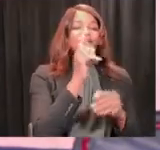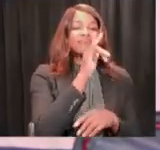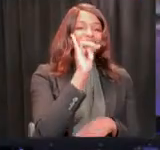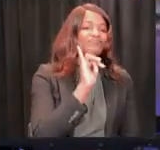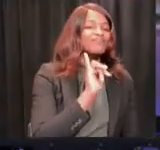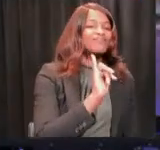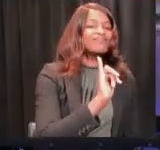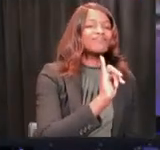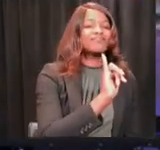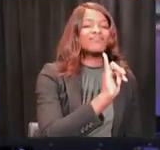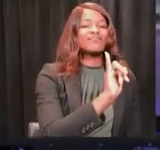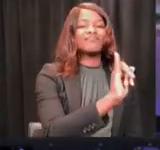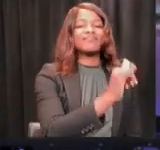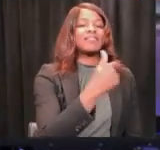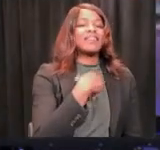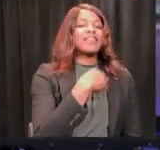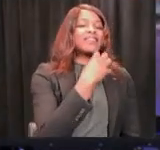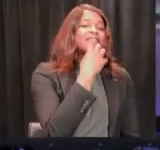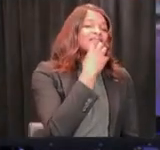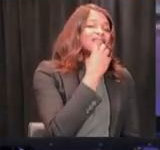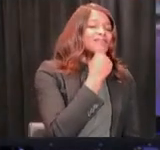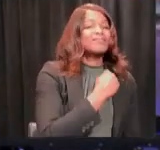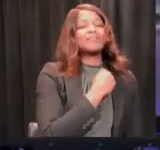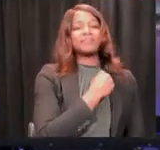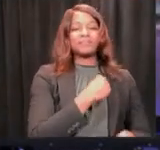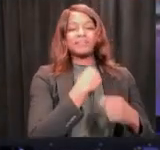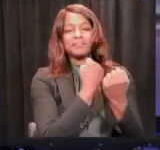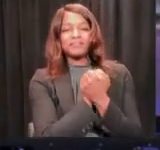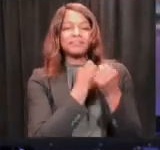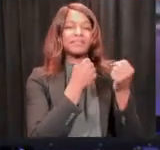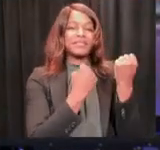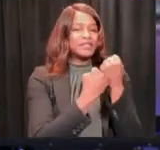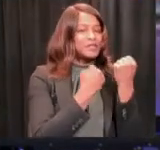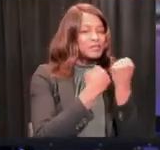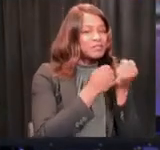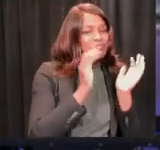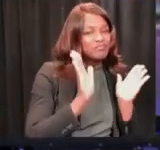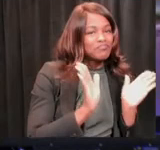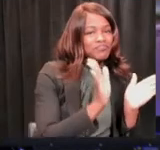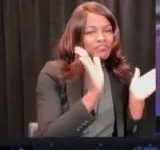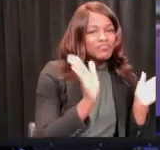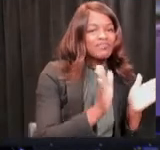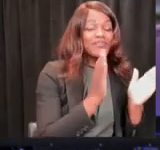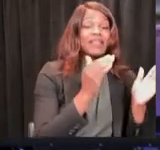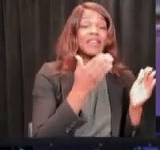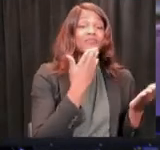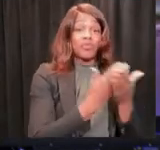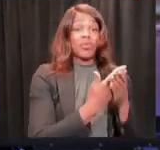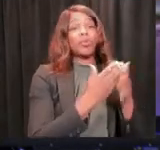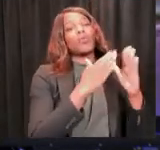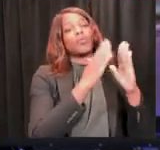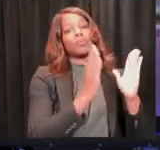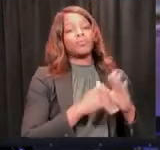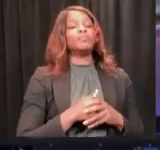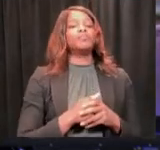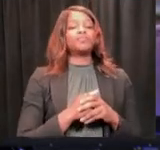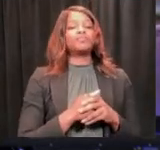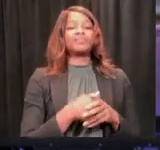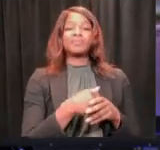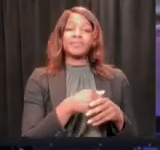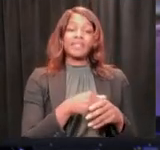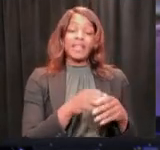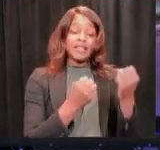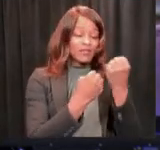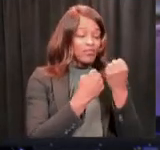There is this affection. There is this affirmation. There is this support that shows up in healthy homes, right? That I'm here for you, that we're going to